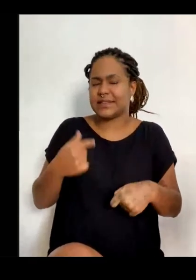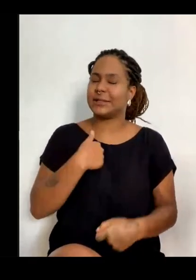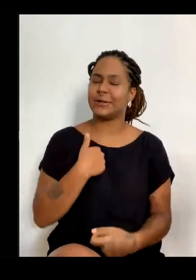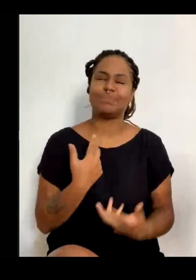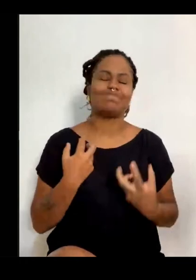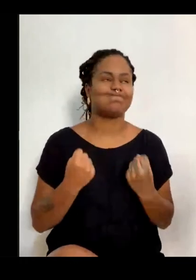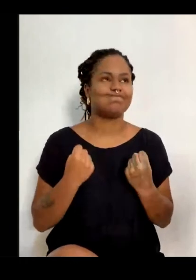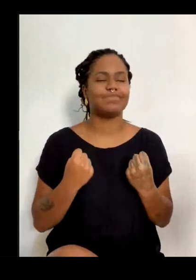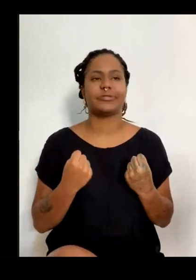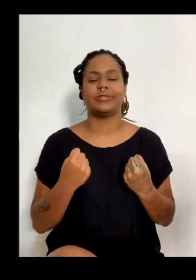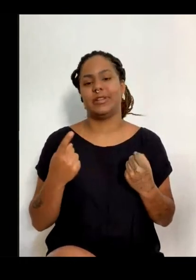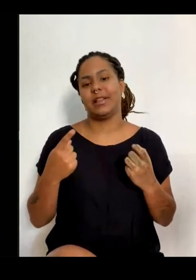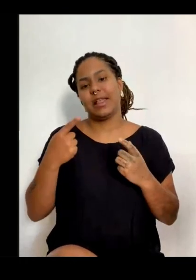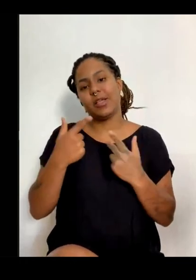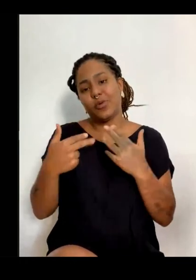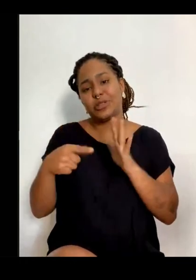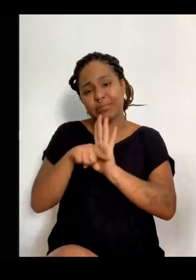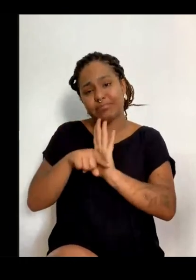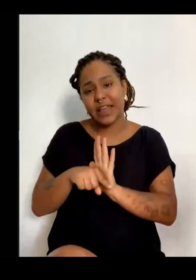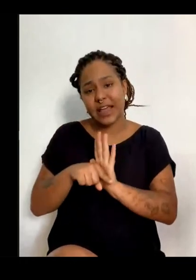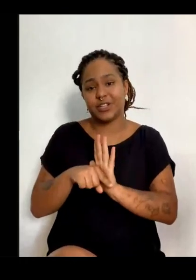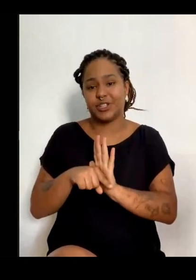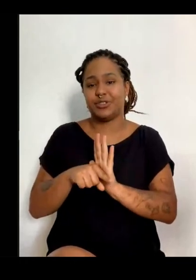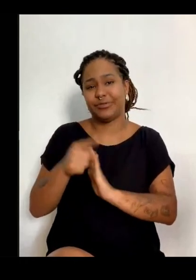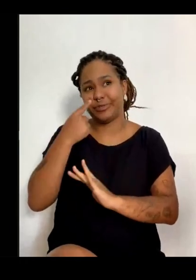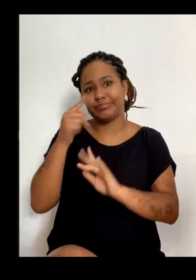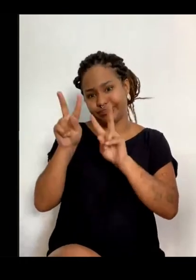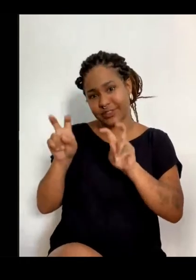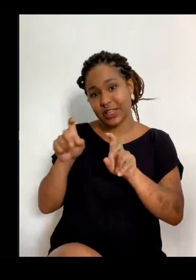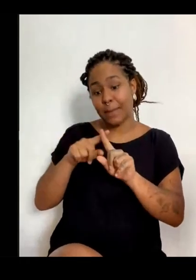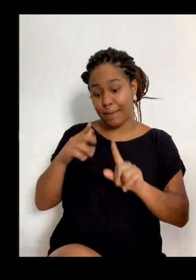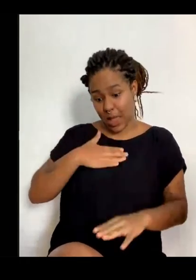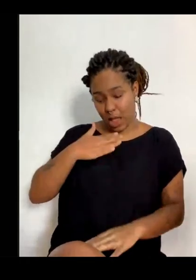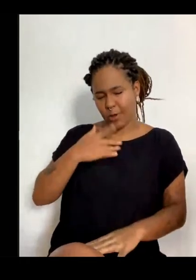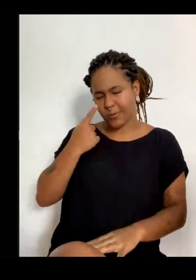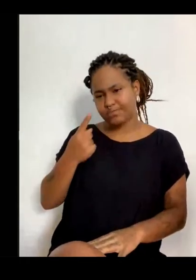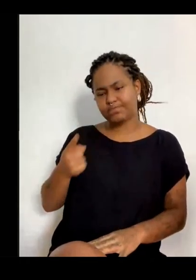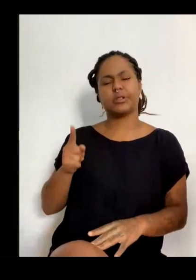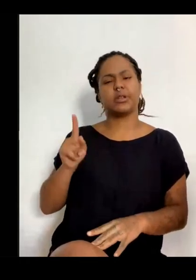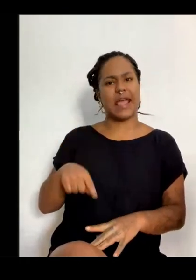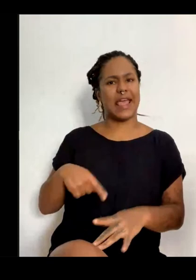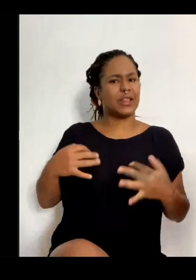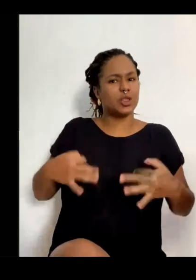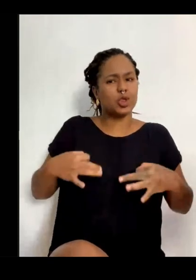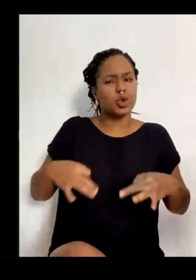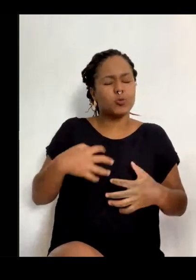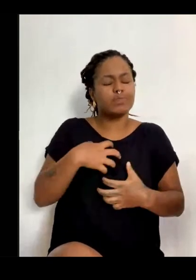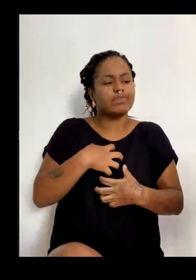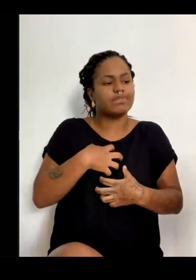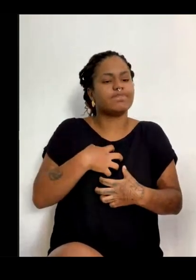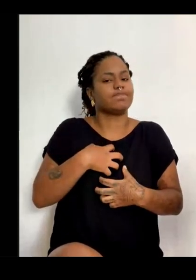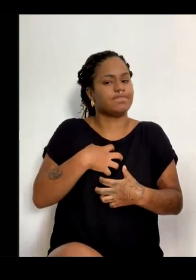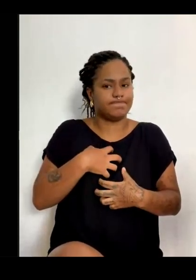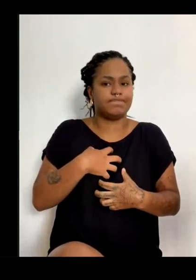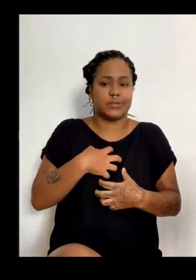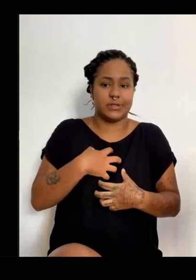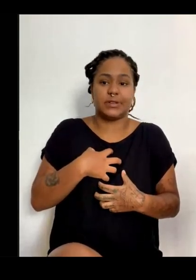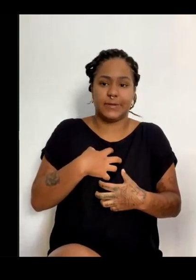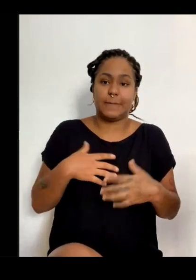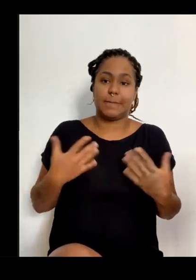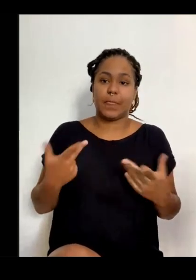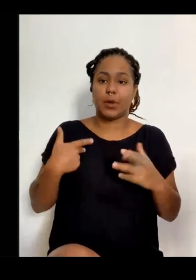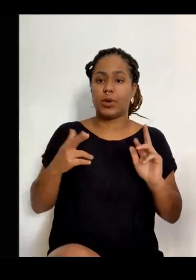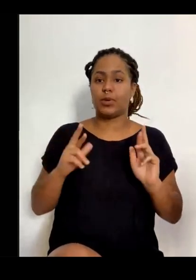unbelievably painful and I only hope that because this world is one we